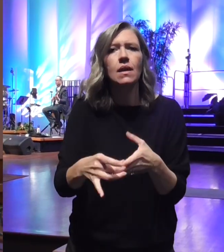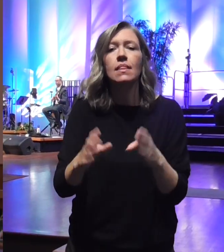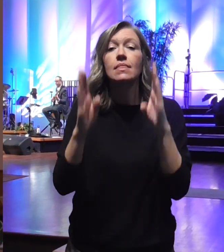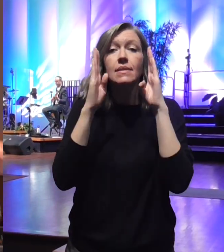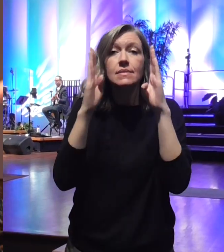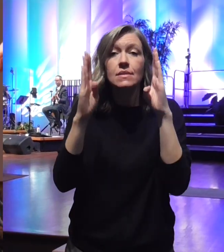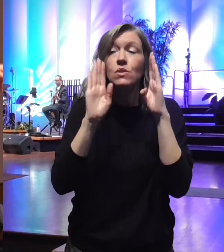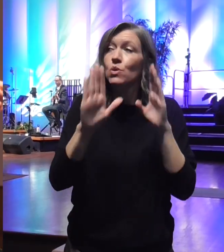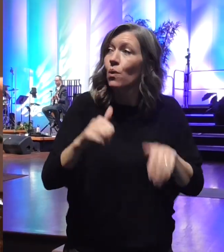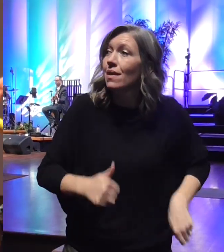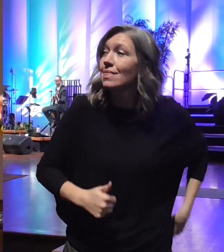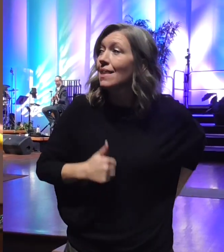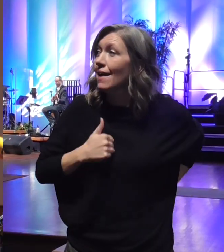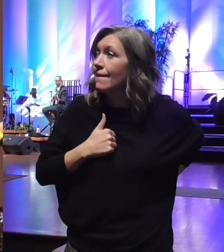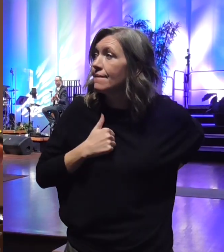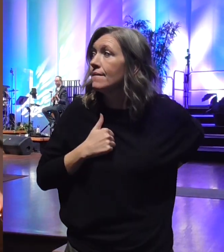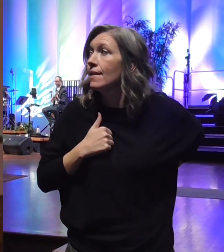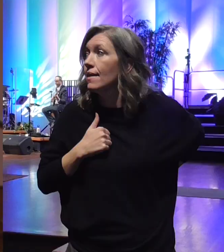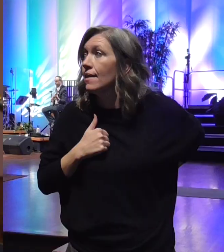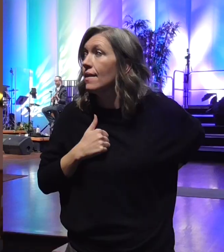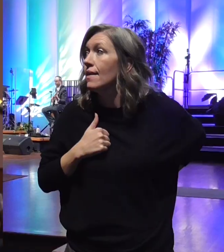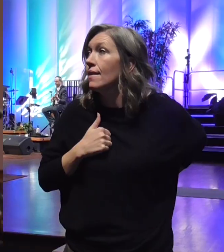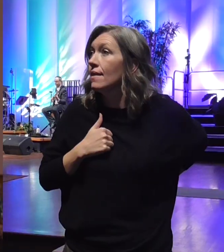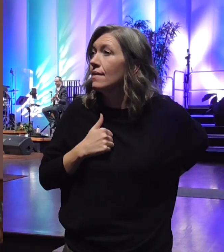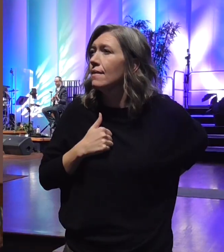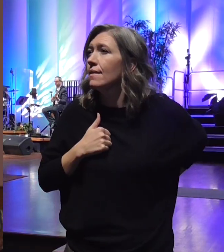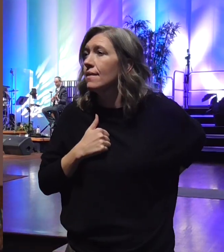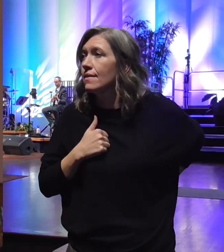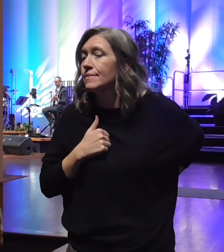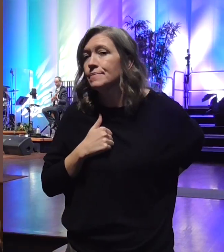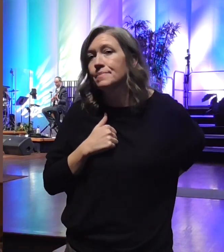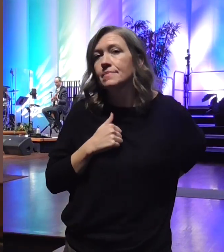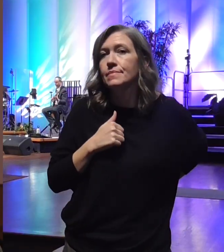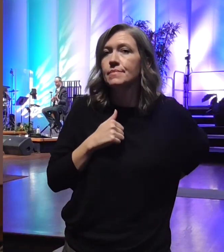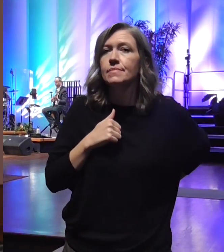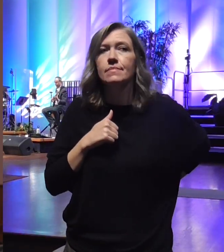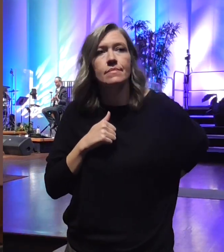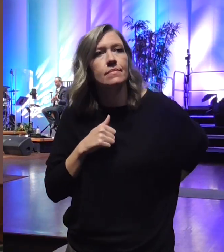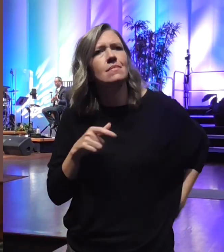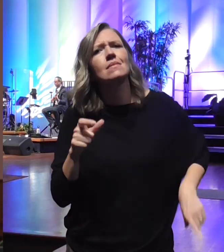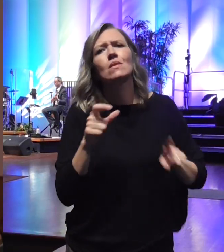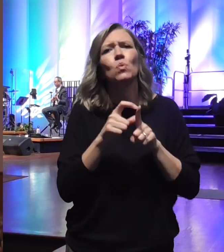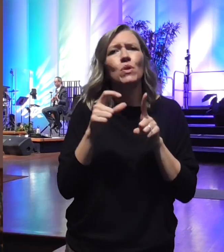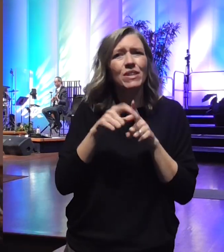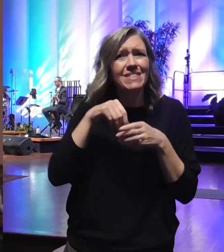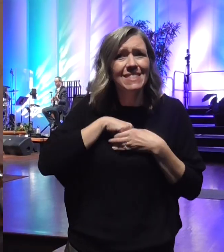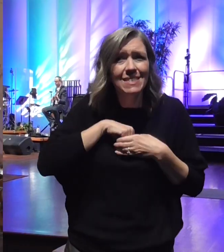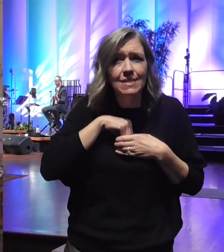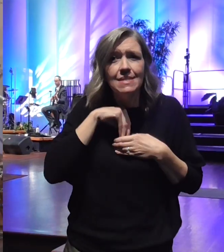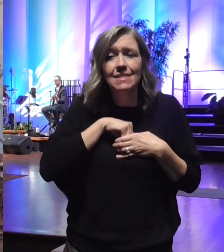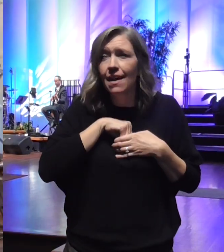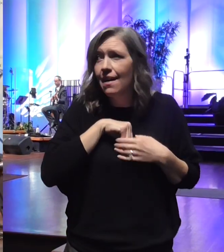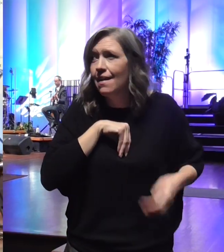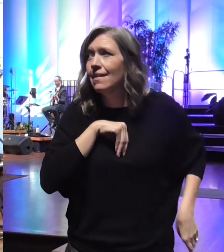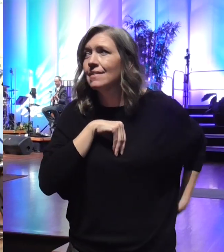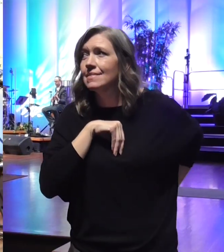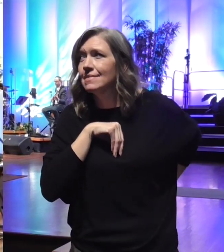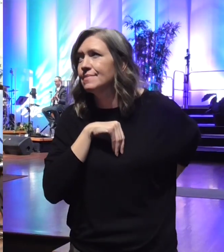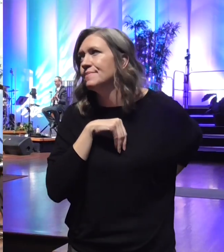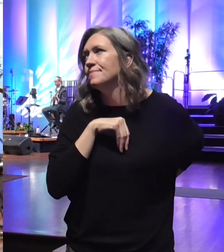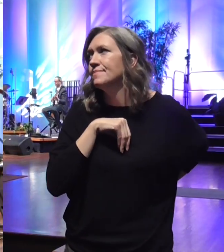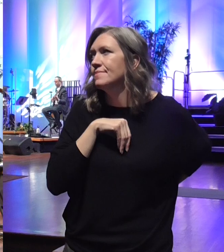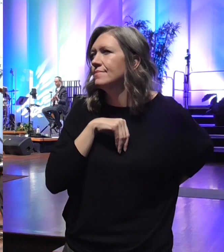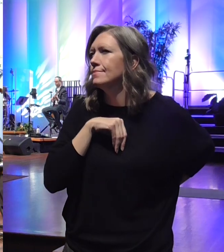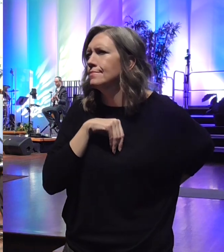Listen to your life, life, life, life, yeah. Words on the inside, side,